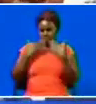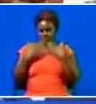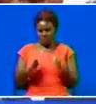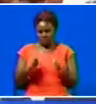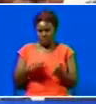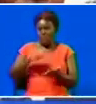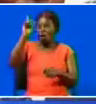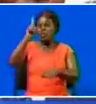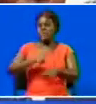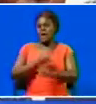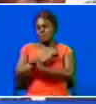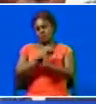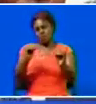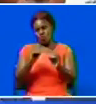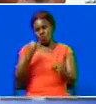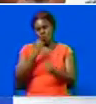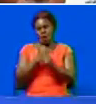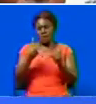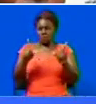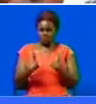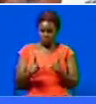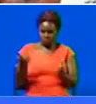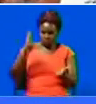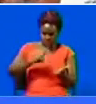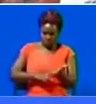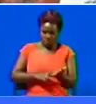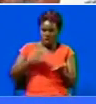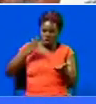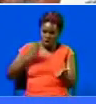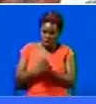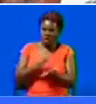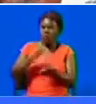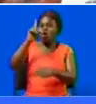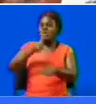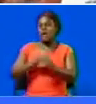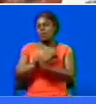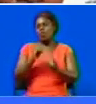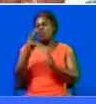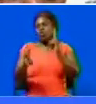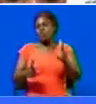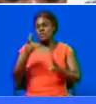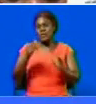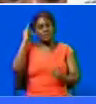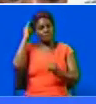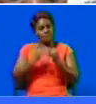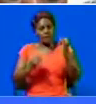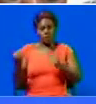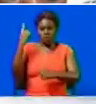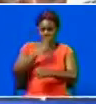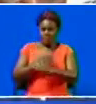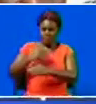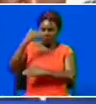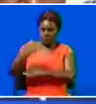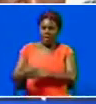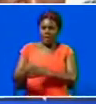not extend the exercise of work permit verification. Must be honest, it will not be extended. 22nd July is the last day. After that, we